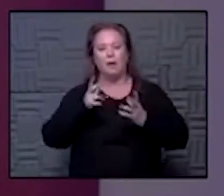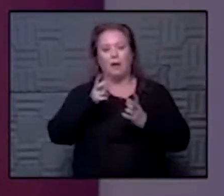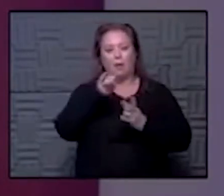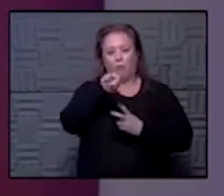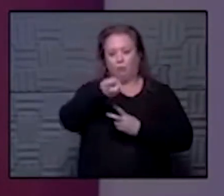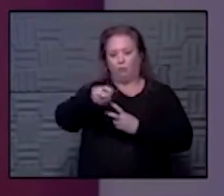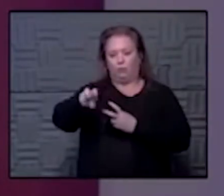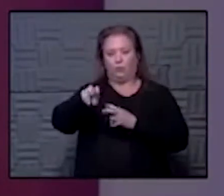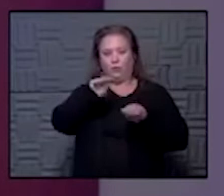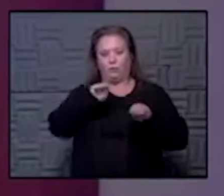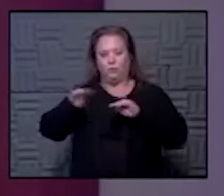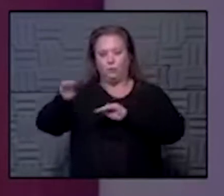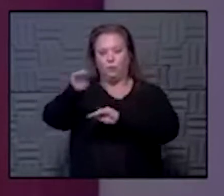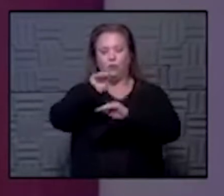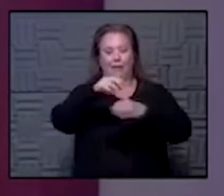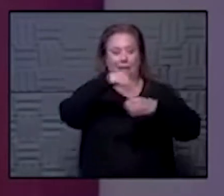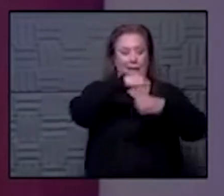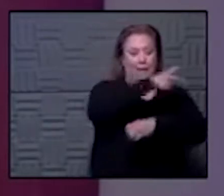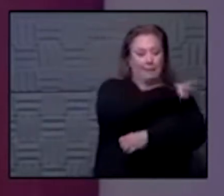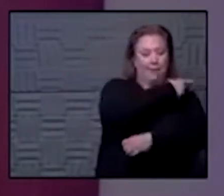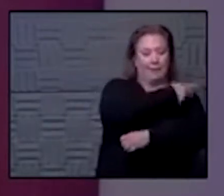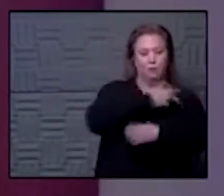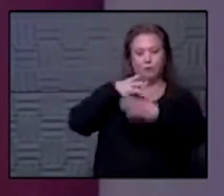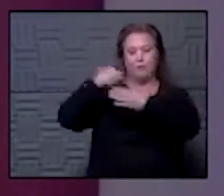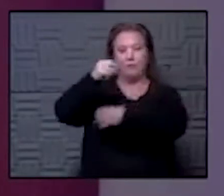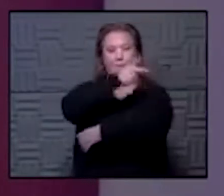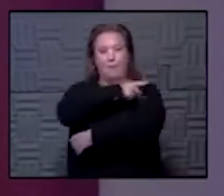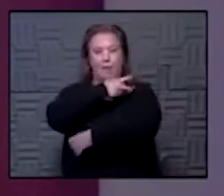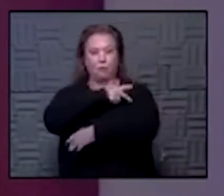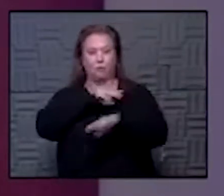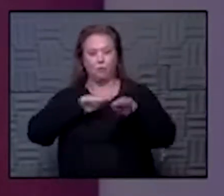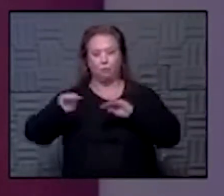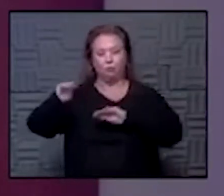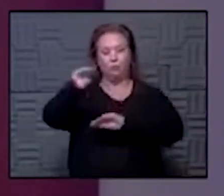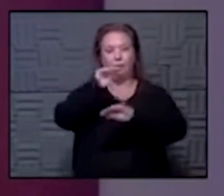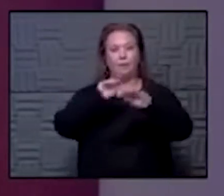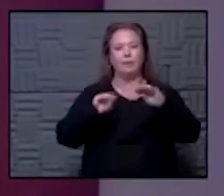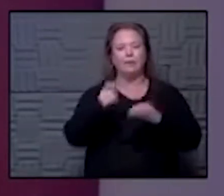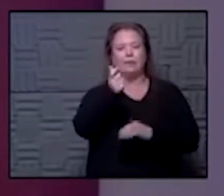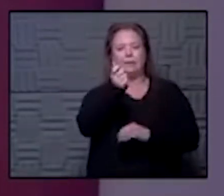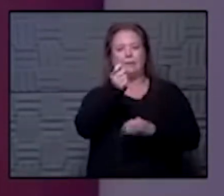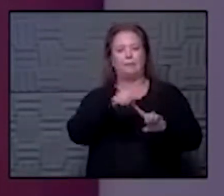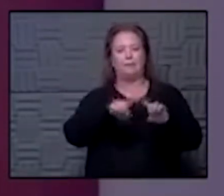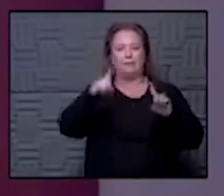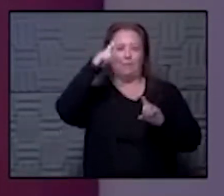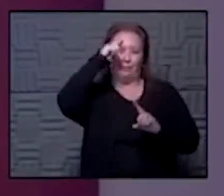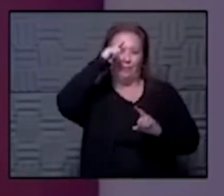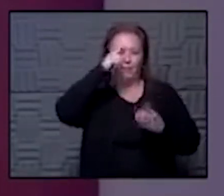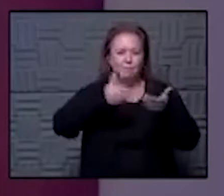our outpatient centers, our inpatient hospital, and it's just a little bit different thinking.